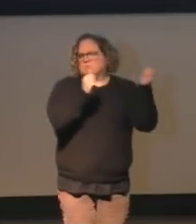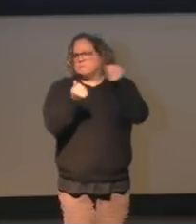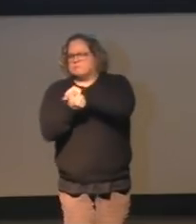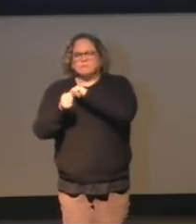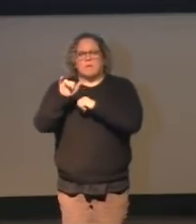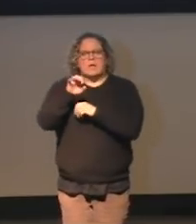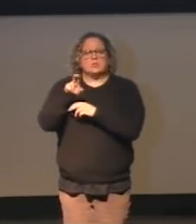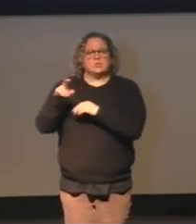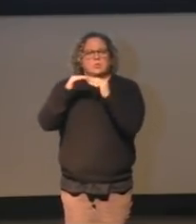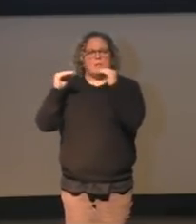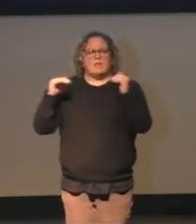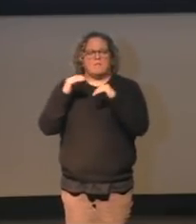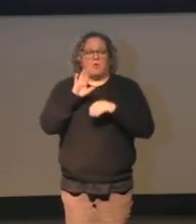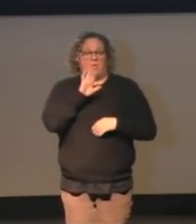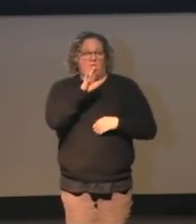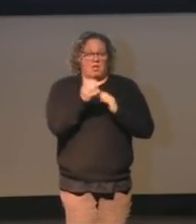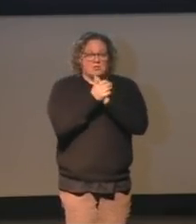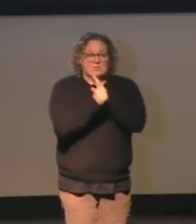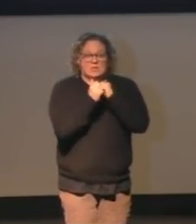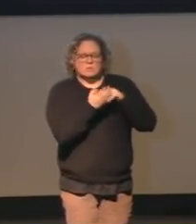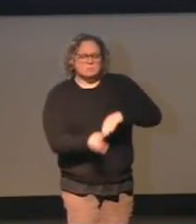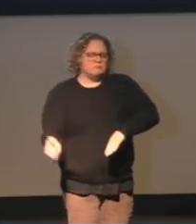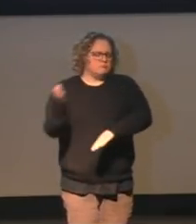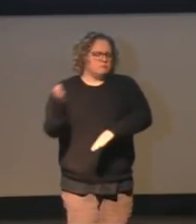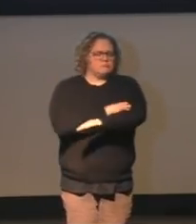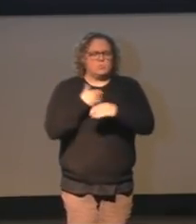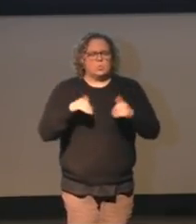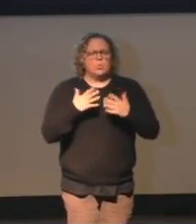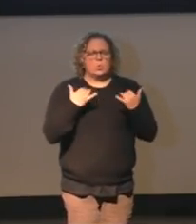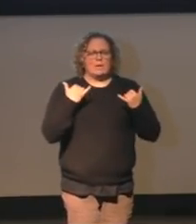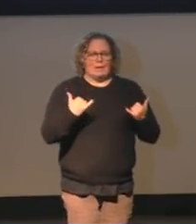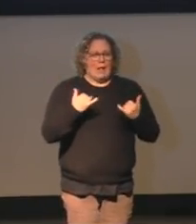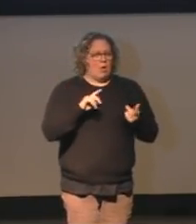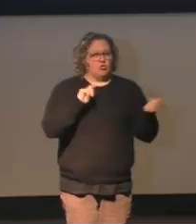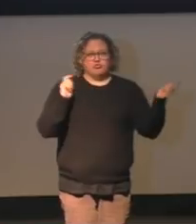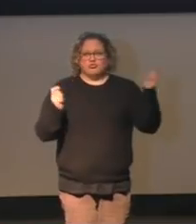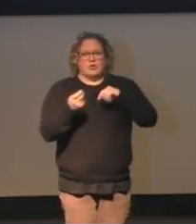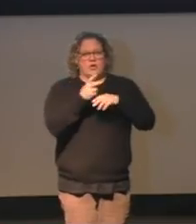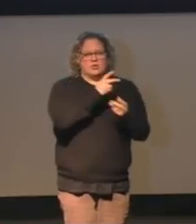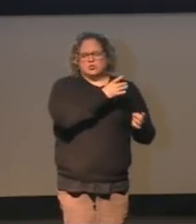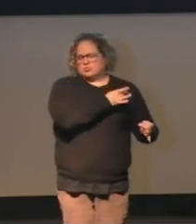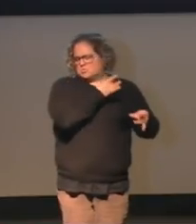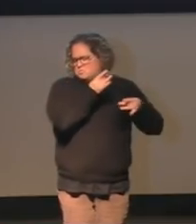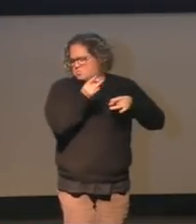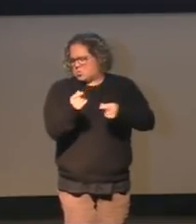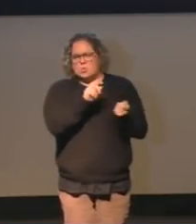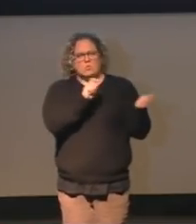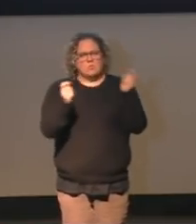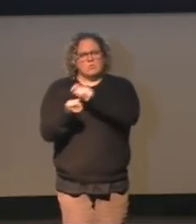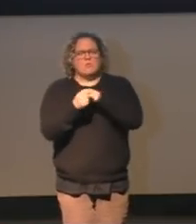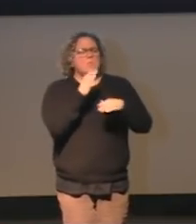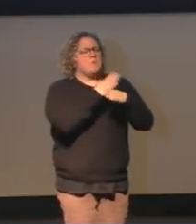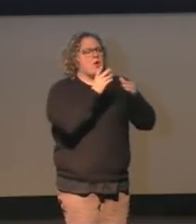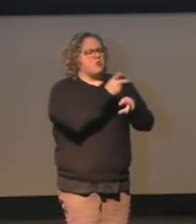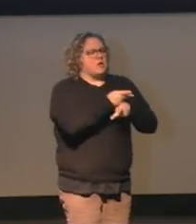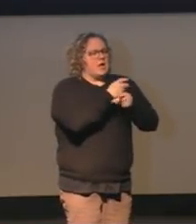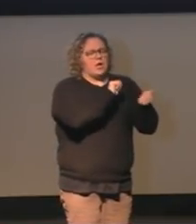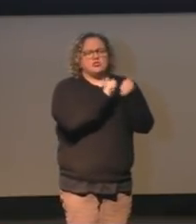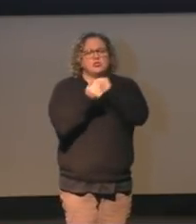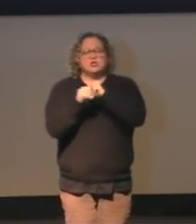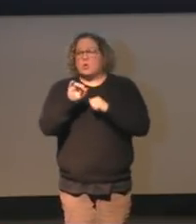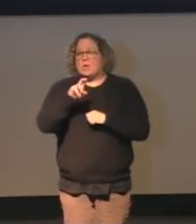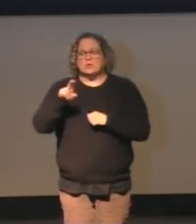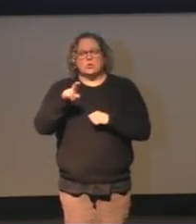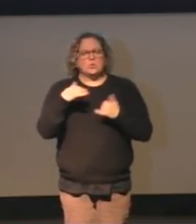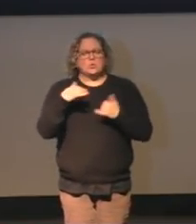learning and updating their skill set has facilitated smooth transition for 8D to go to moderate care to ICU care. The NPs